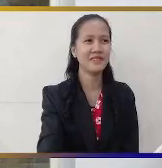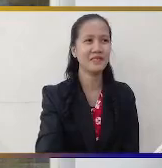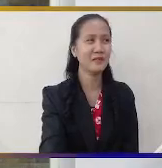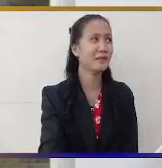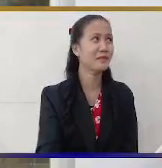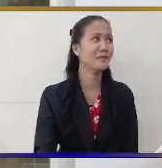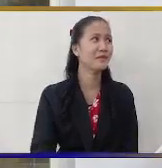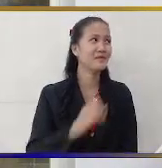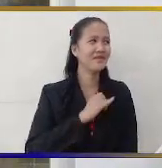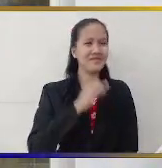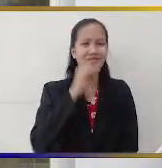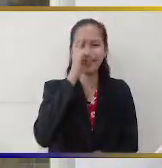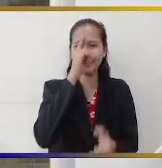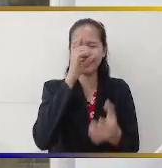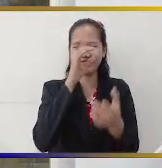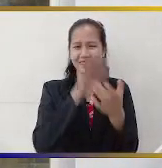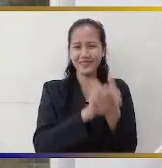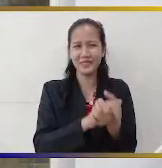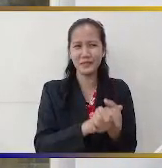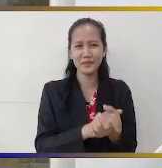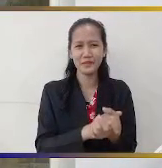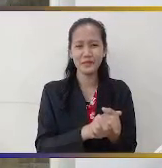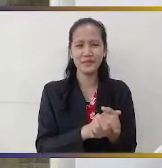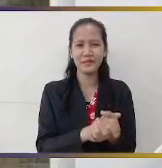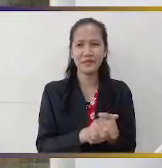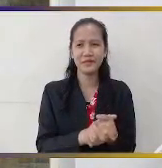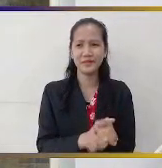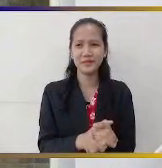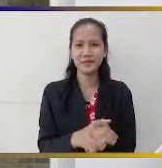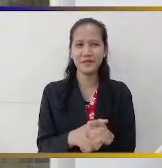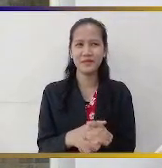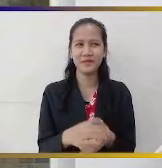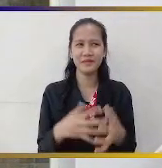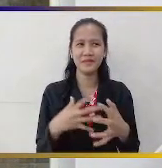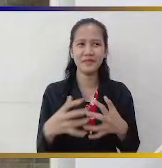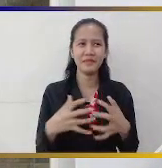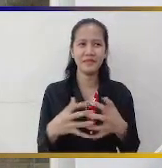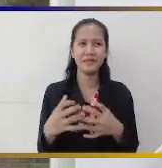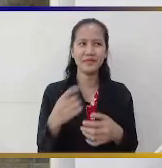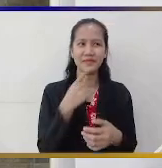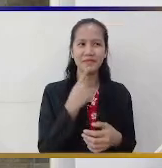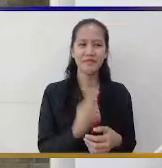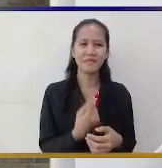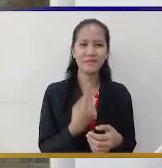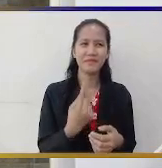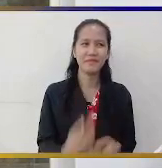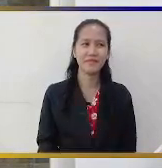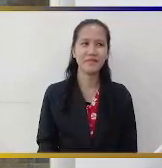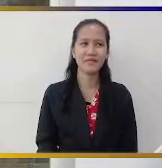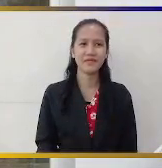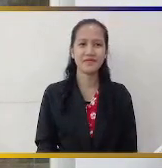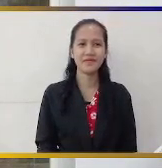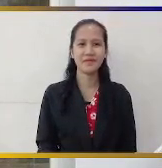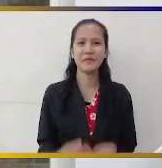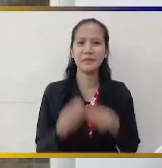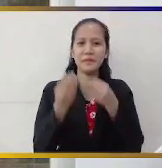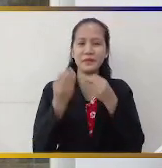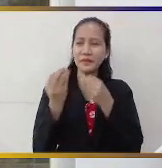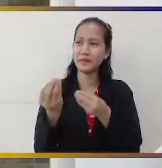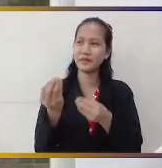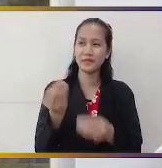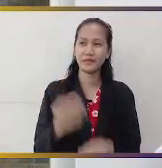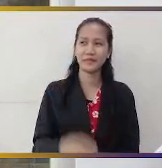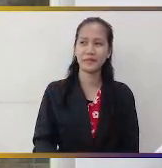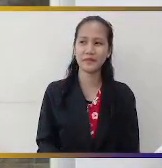I believe, and it's settled. No matter how I get it back, I'm going to continue to give, and God will give it to you. But